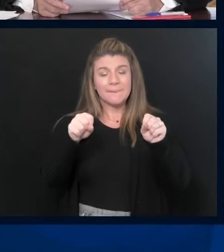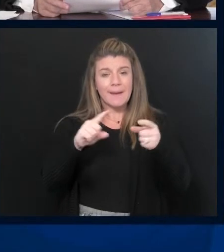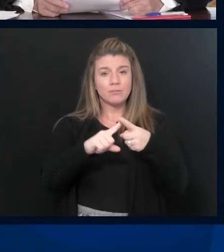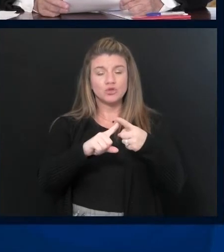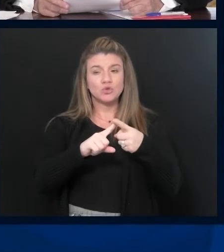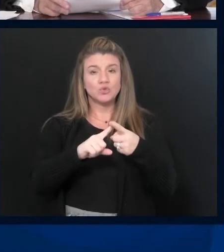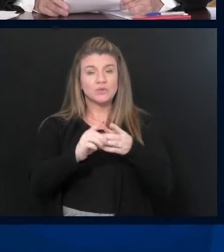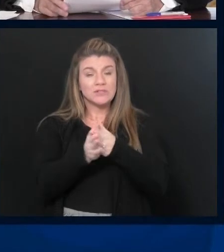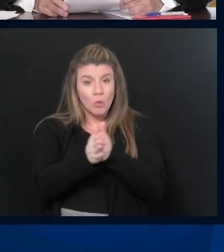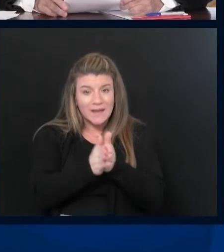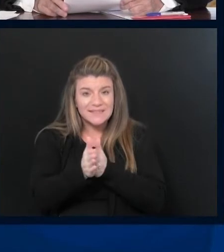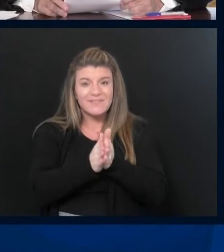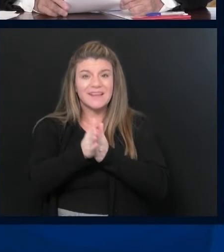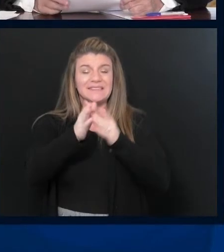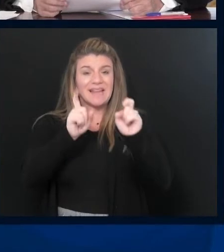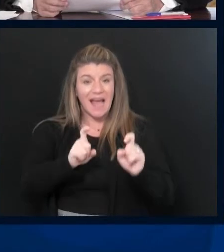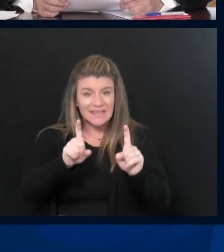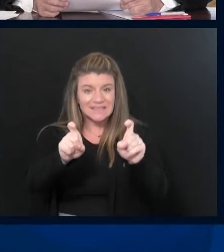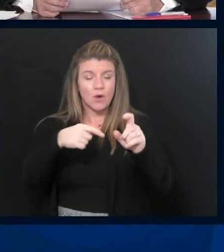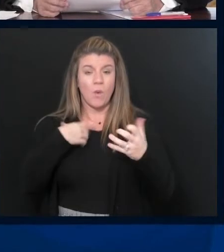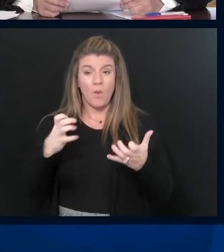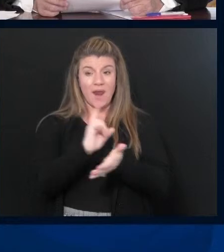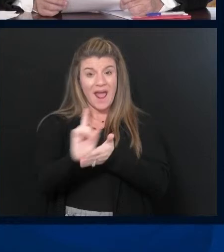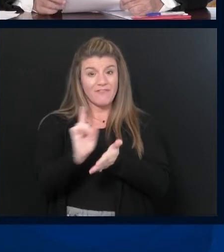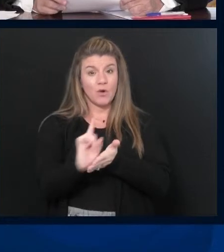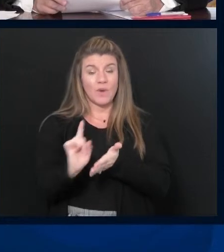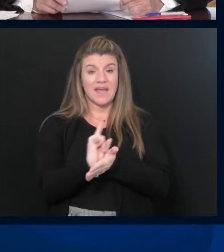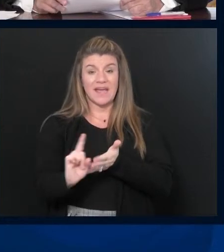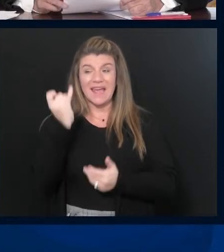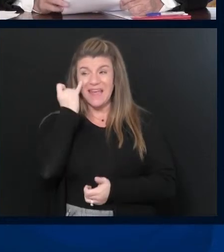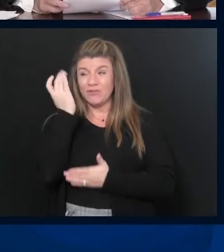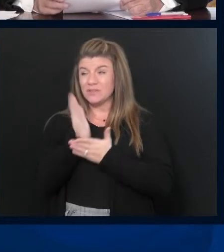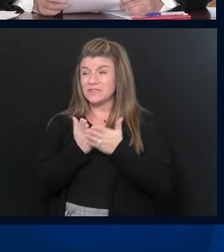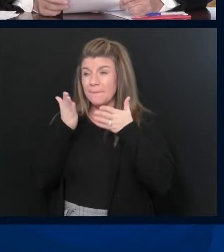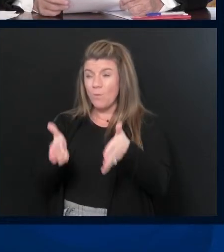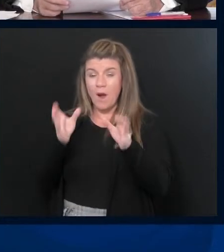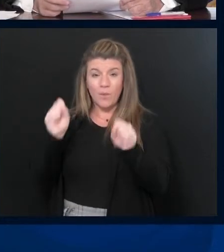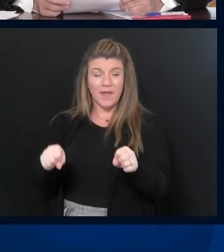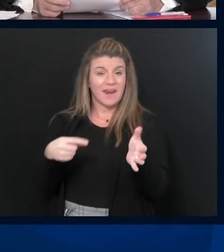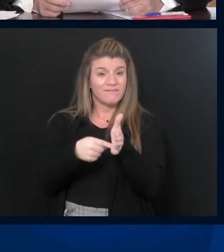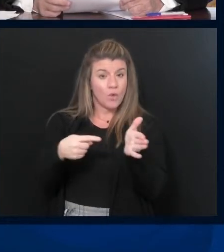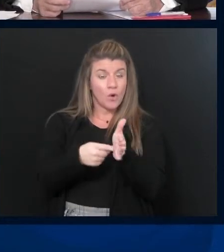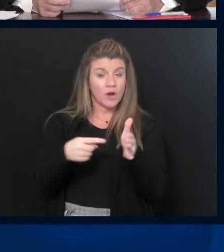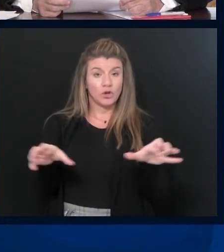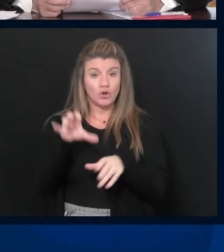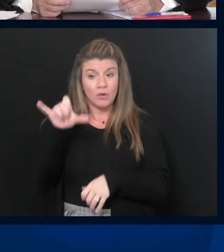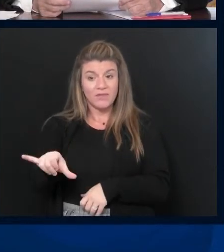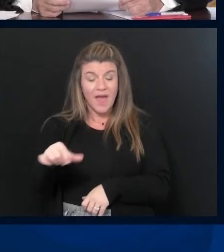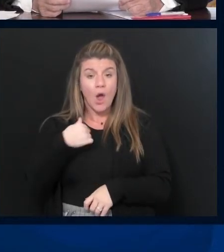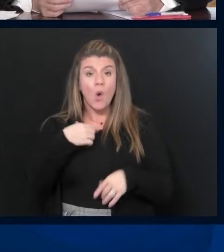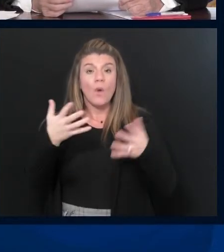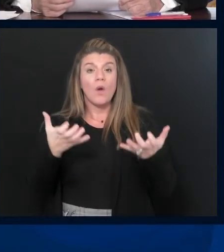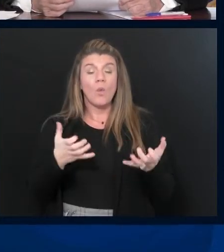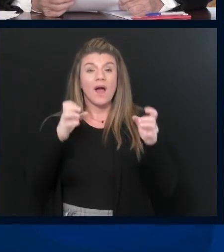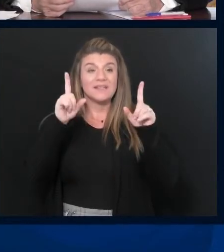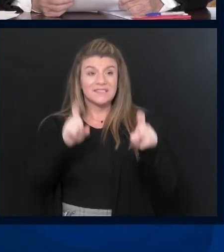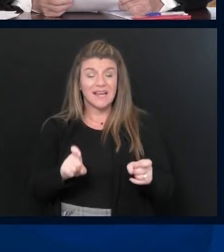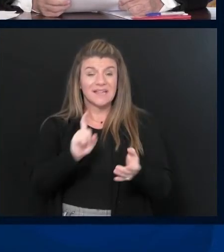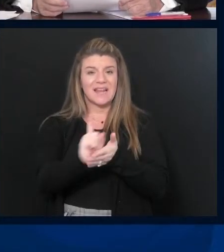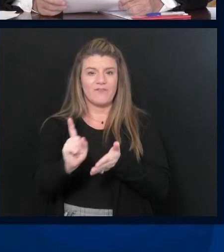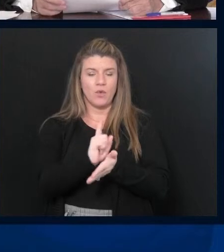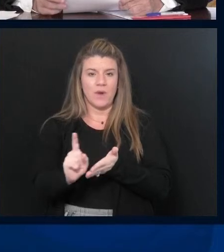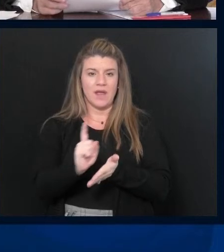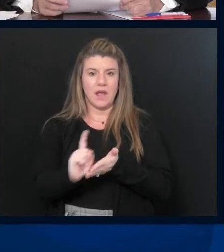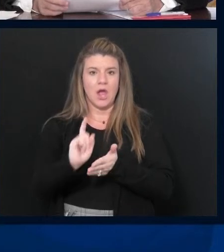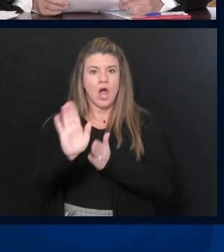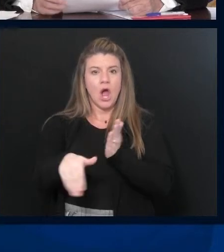aggressively test. We want to do it every week if there's any way that we can afford it and it can be done. We want to do it every week to be able to